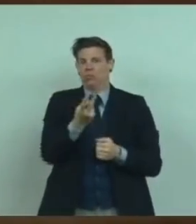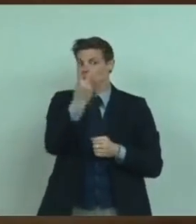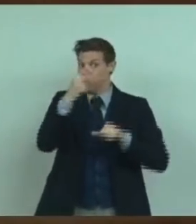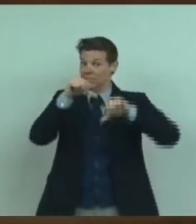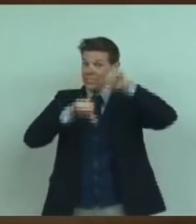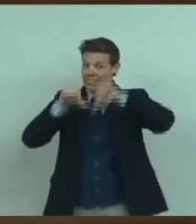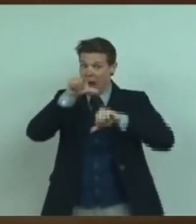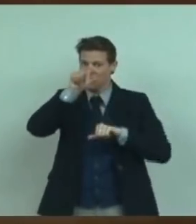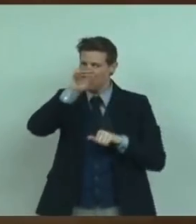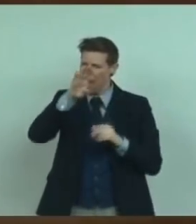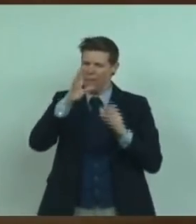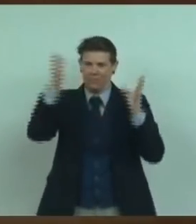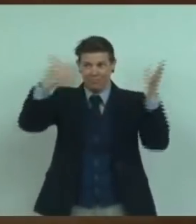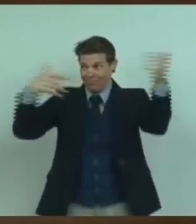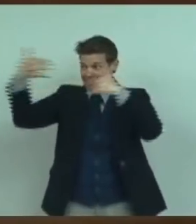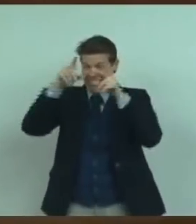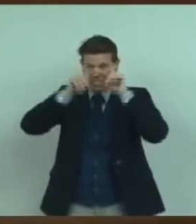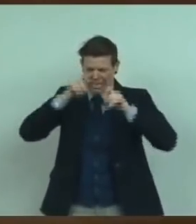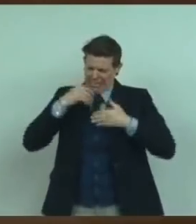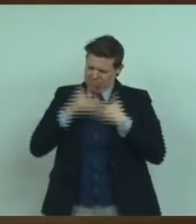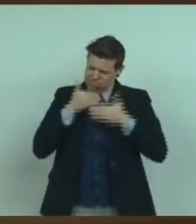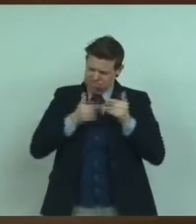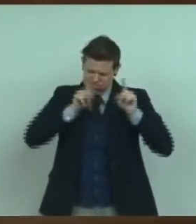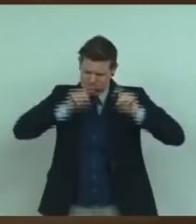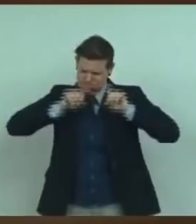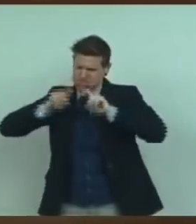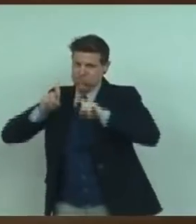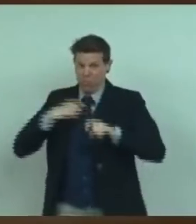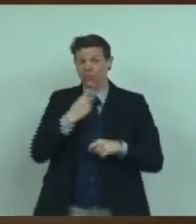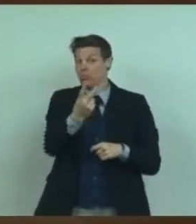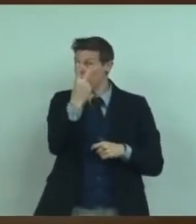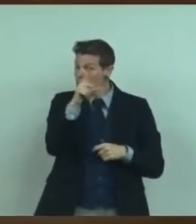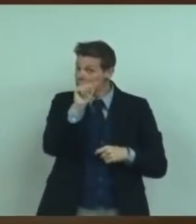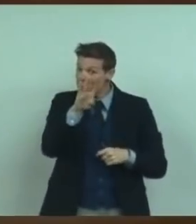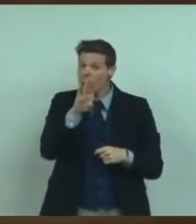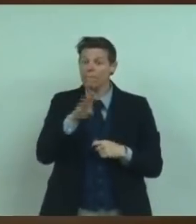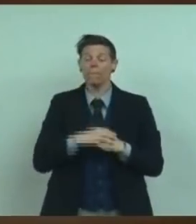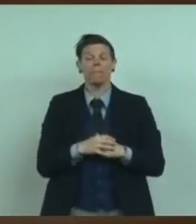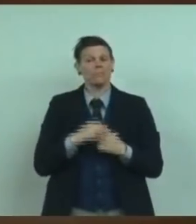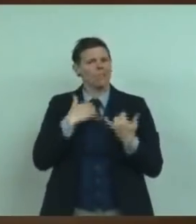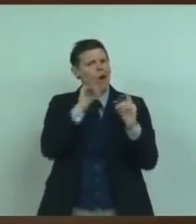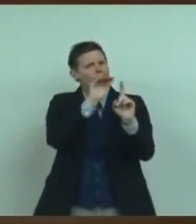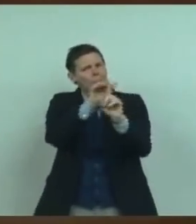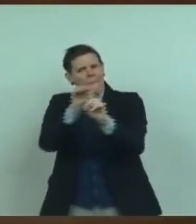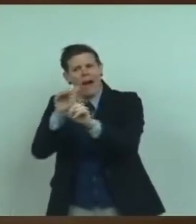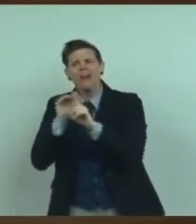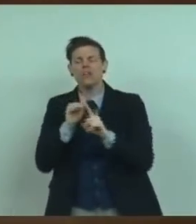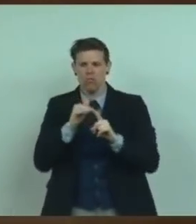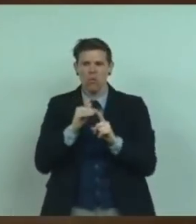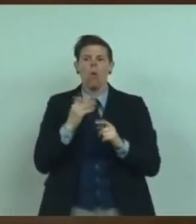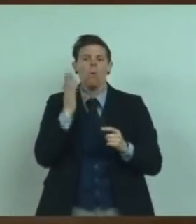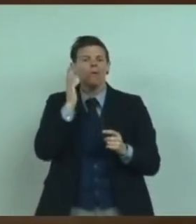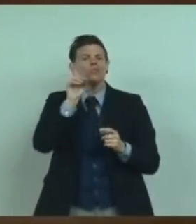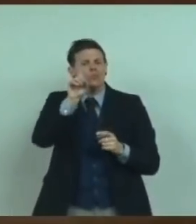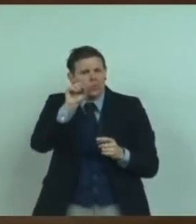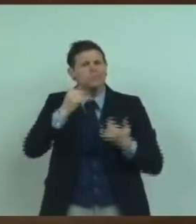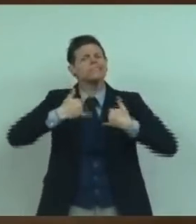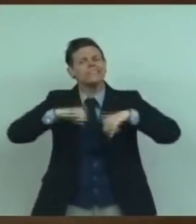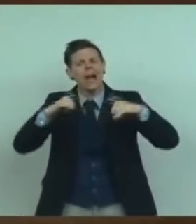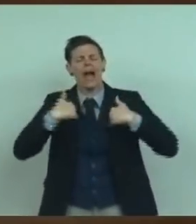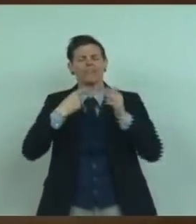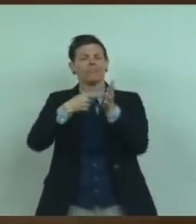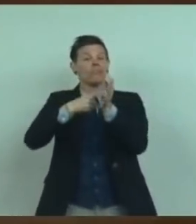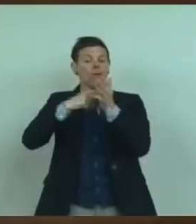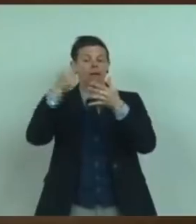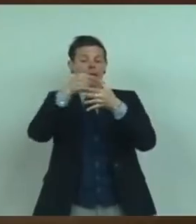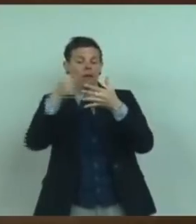that is if you have been a close contact or if you are a household member of someone who is positive for COVID, that is the